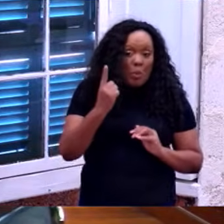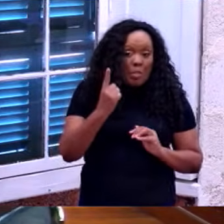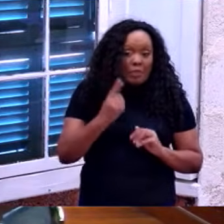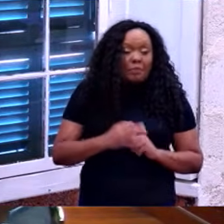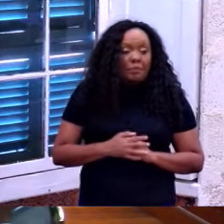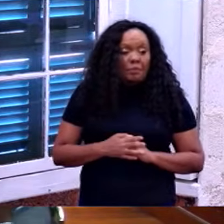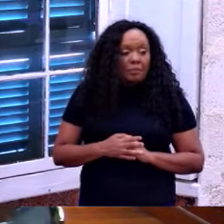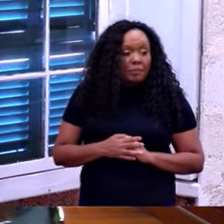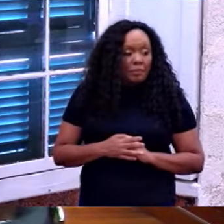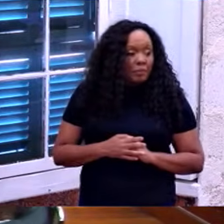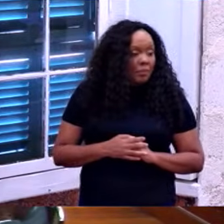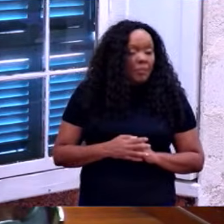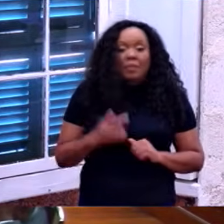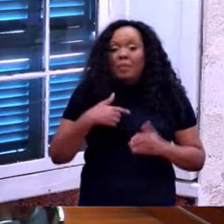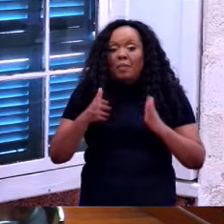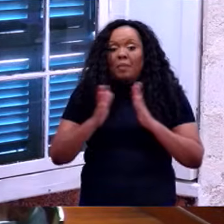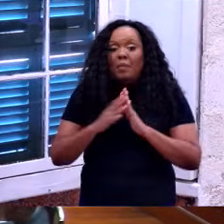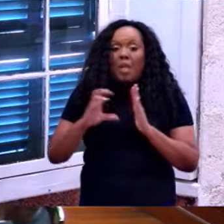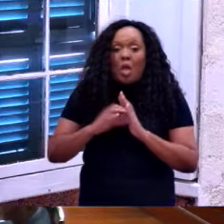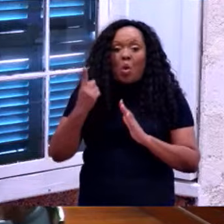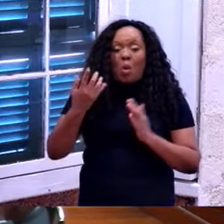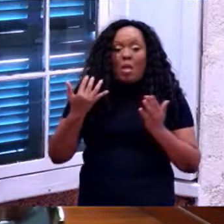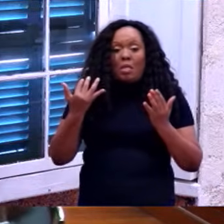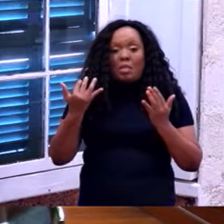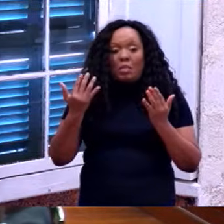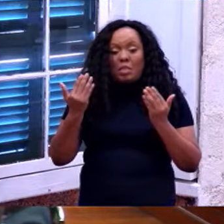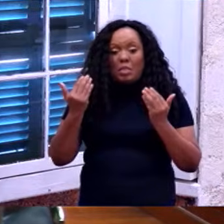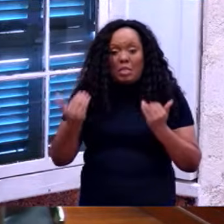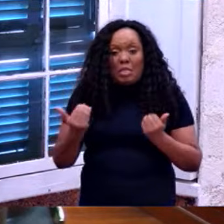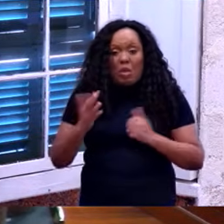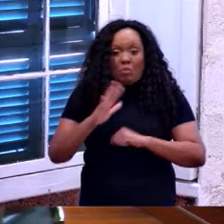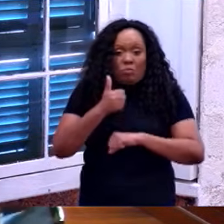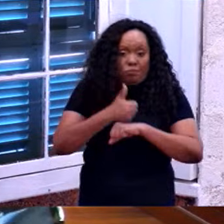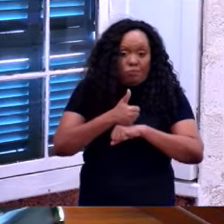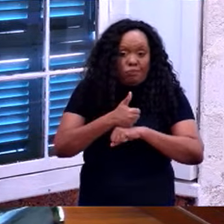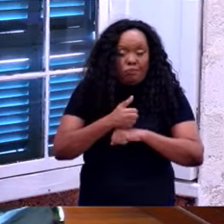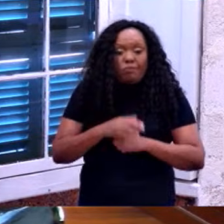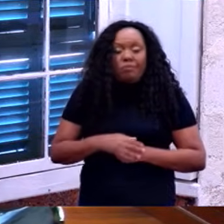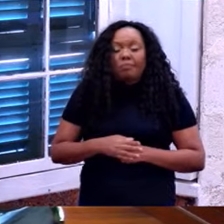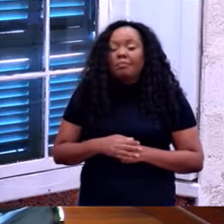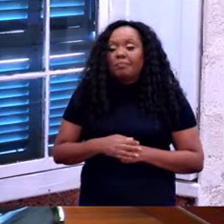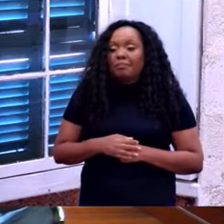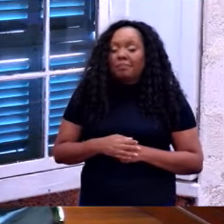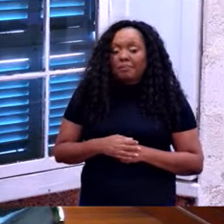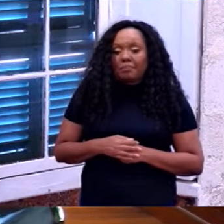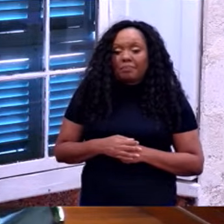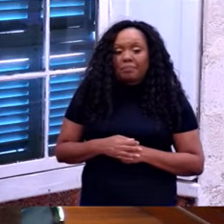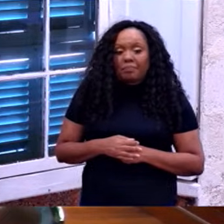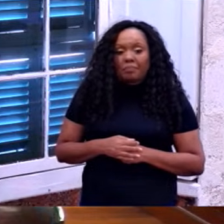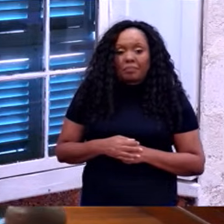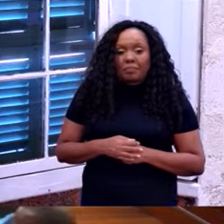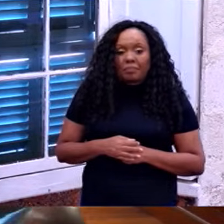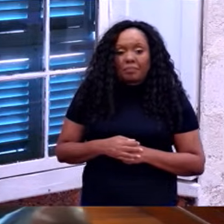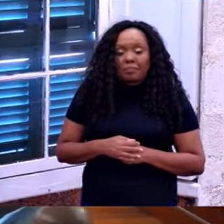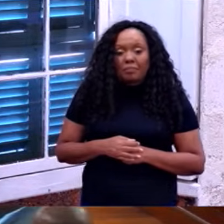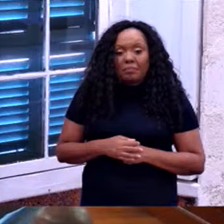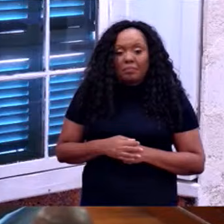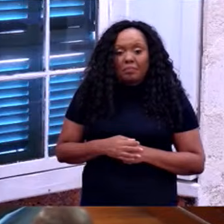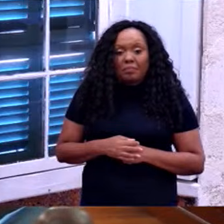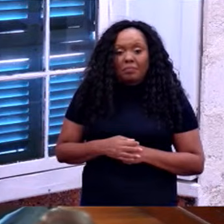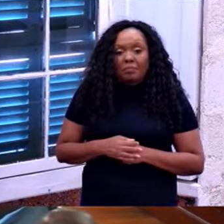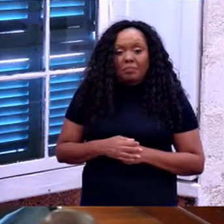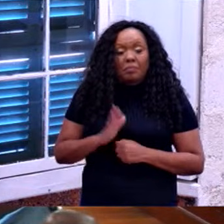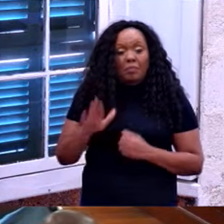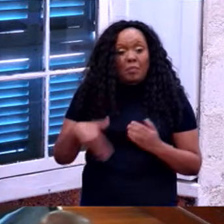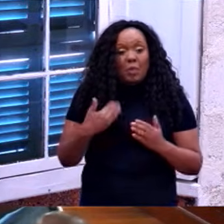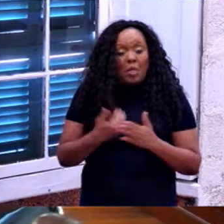Madam Deputy, I beg to move that clause 1 do now stand part. The question is that clause 1 do now stand part.